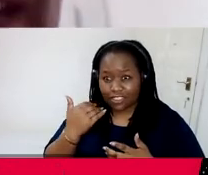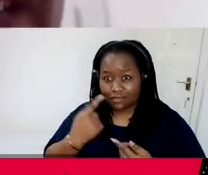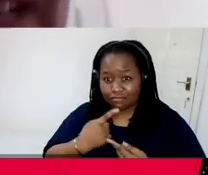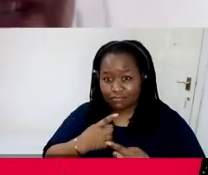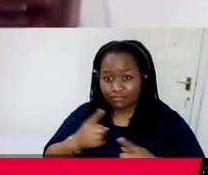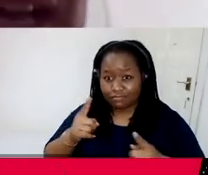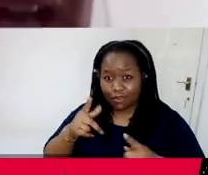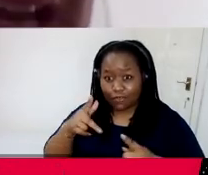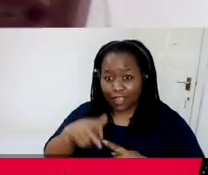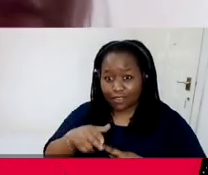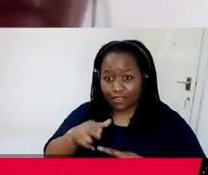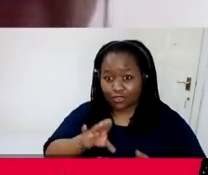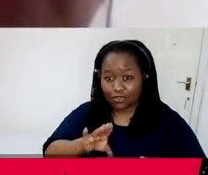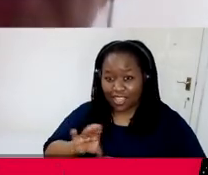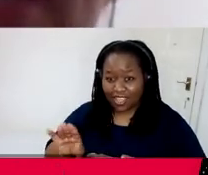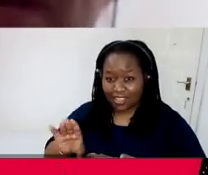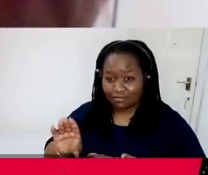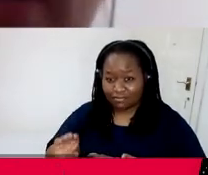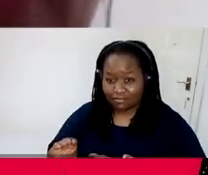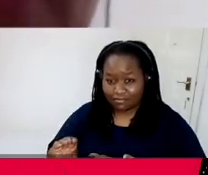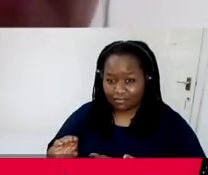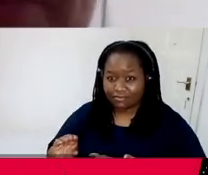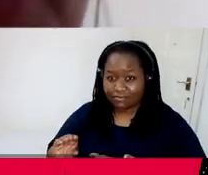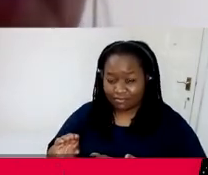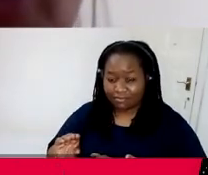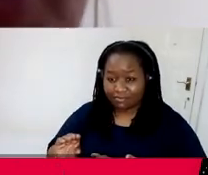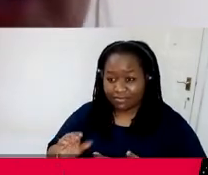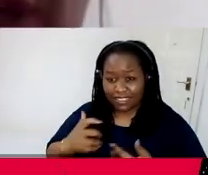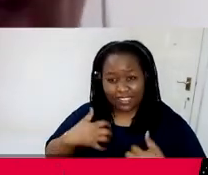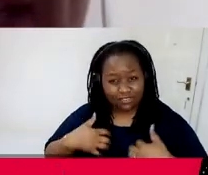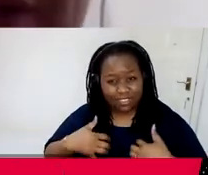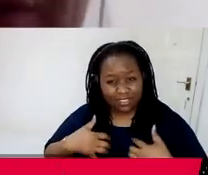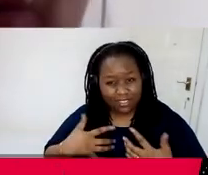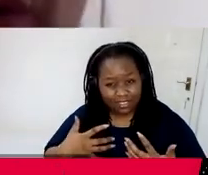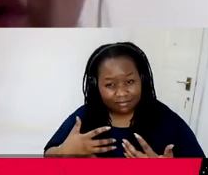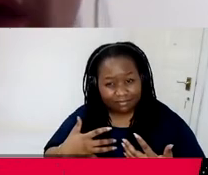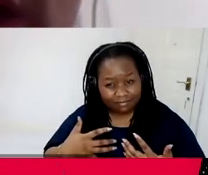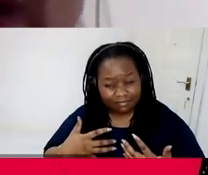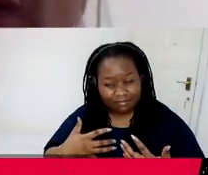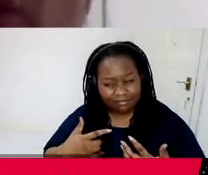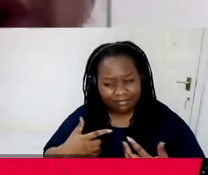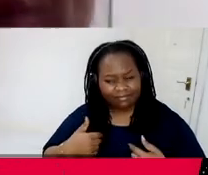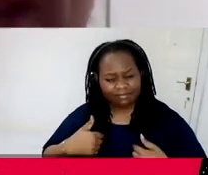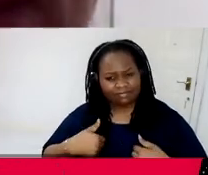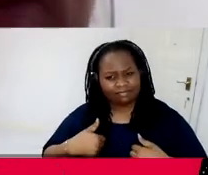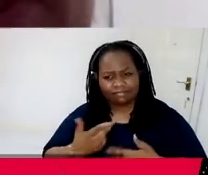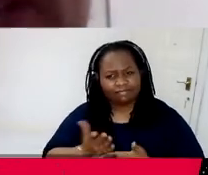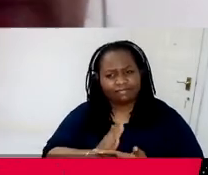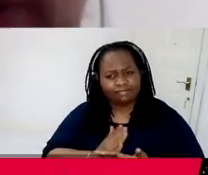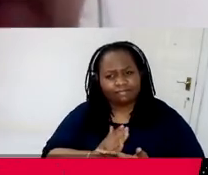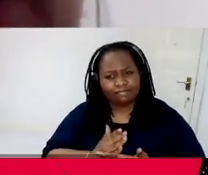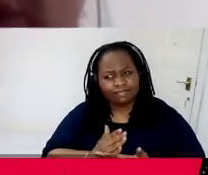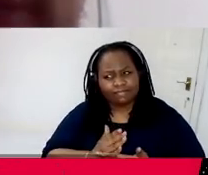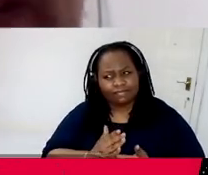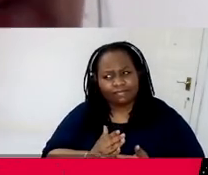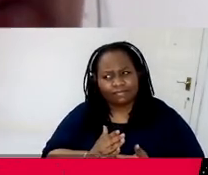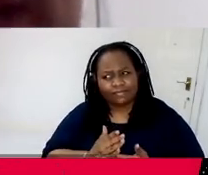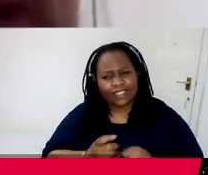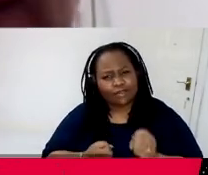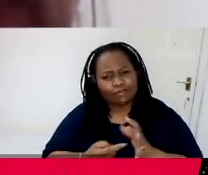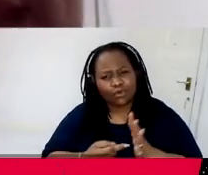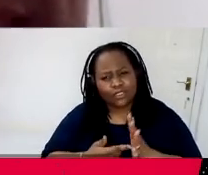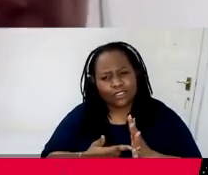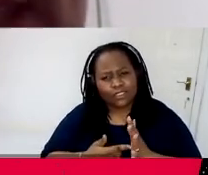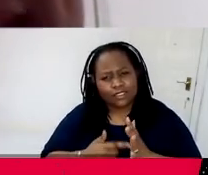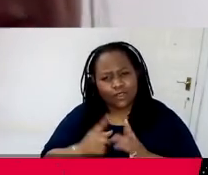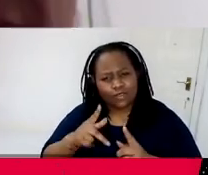it is yet. I think we need to think about who the audience is for that claim. And I think in the context